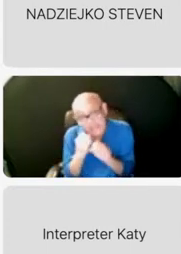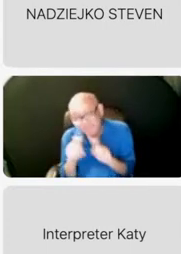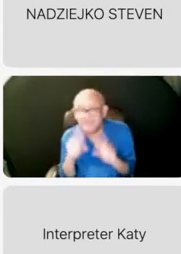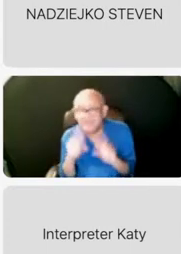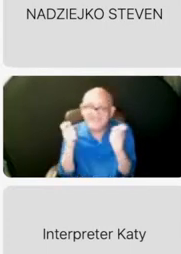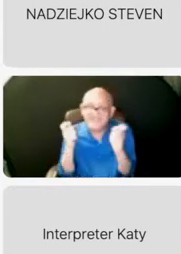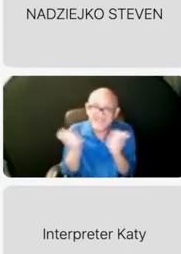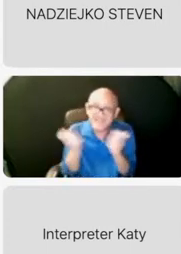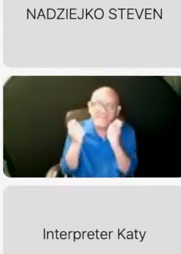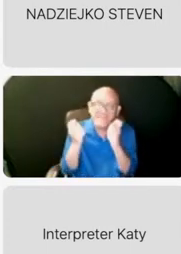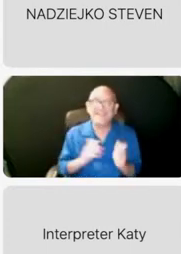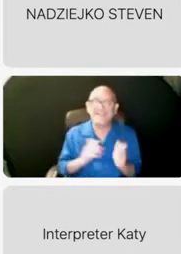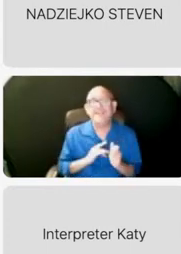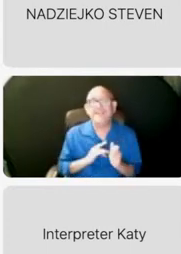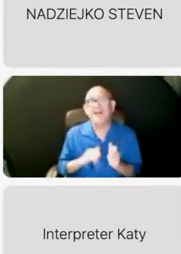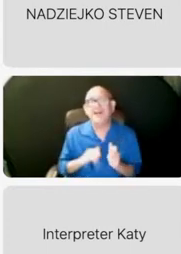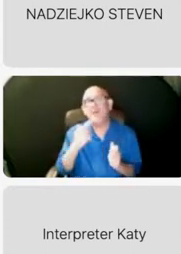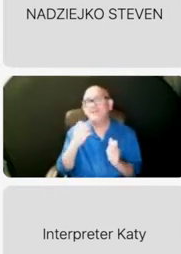say congratulations